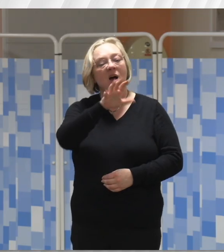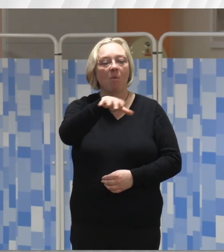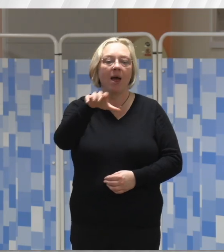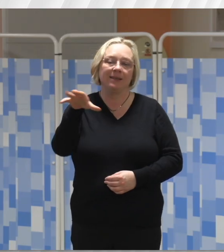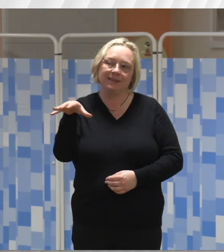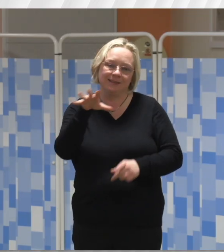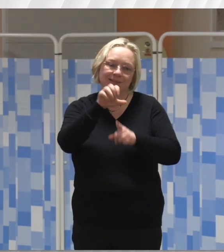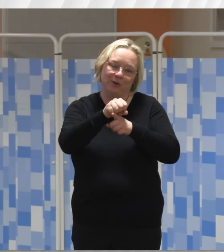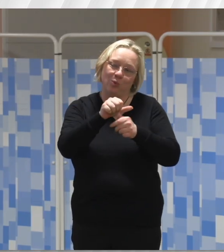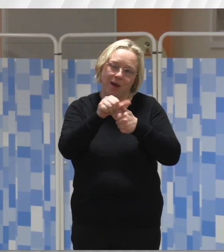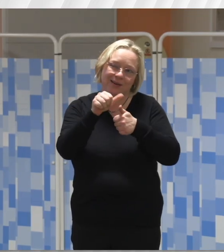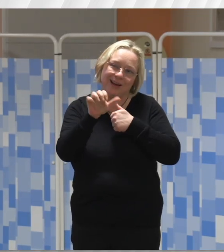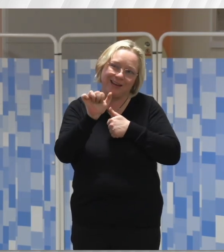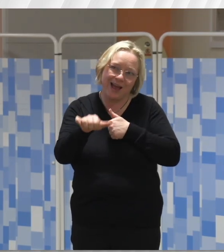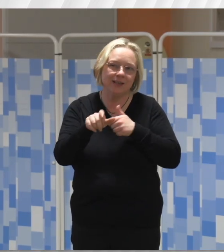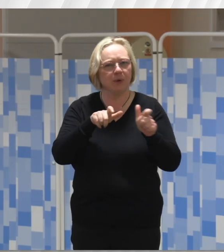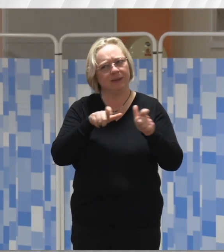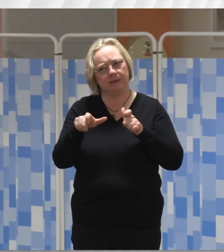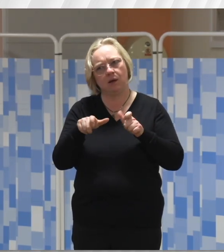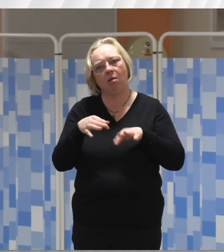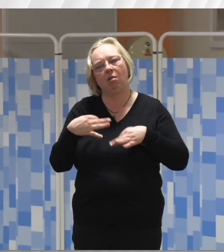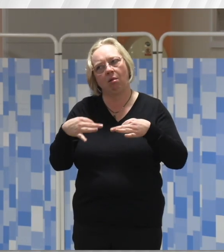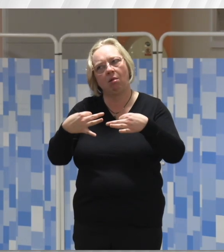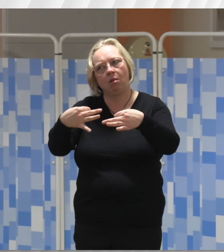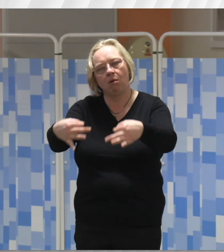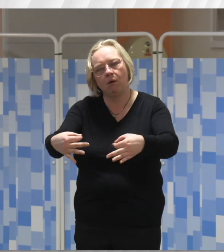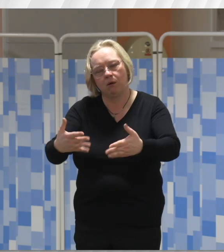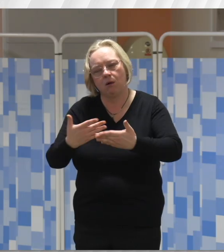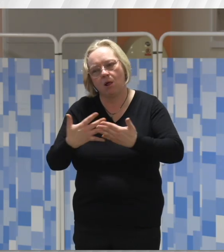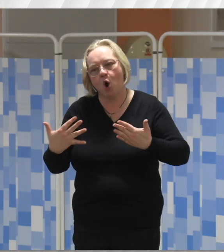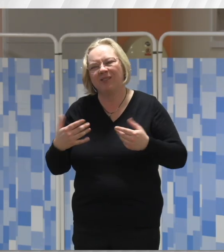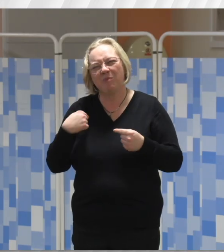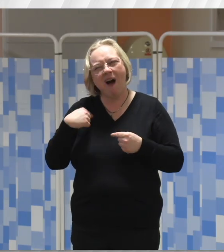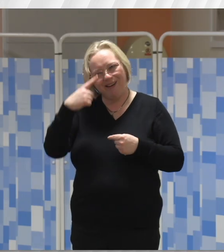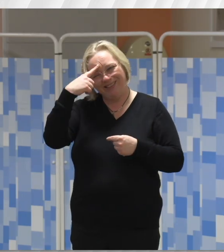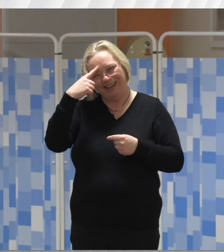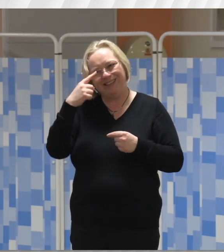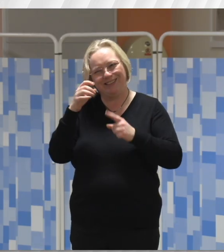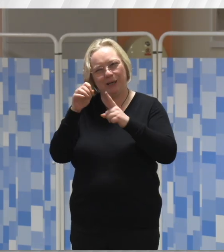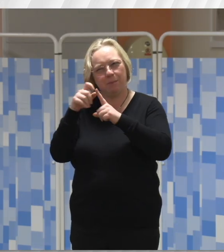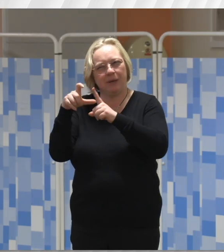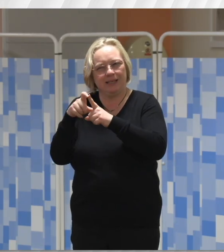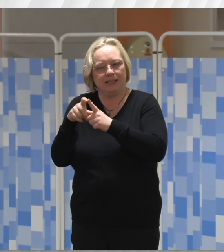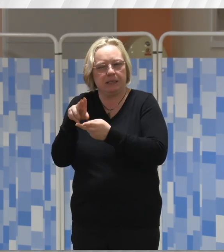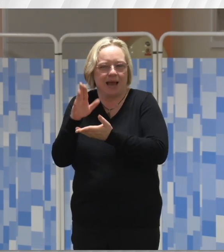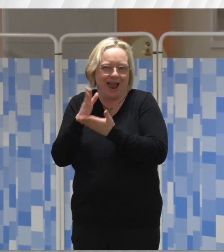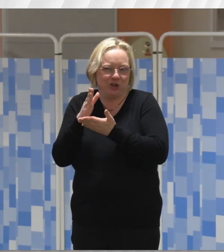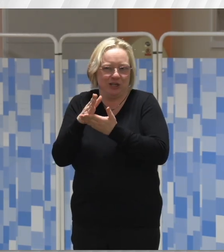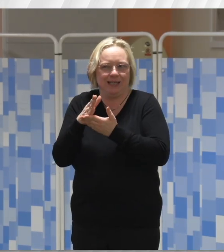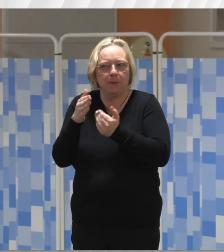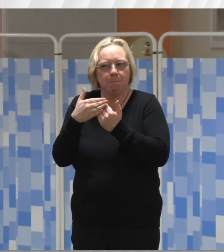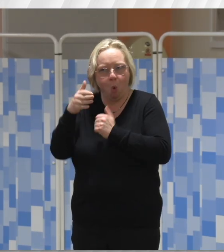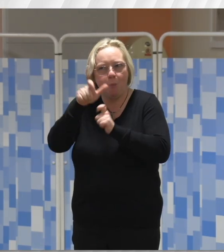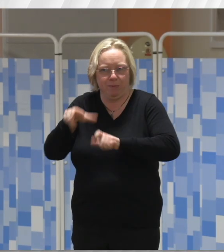takes quite a long time to get an accurate diagnosis. So unfortunately, I think it's on the increase. It's not just that it's being diagnosed